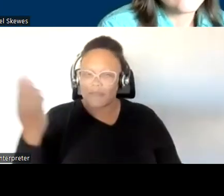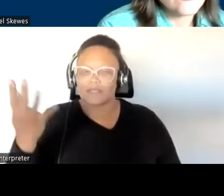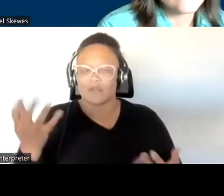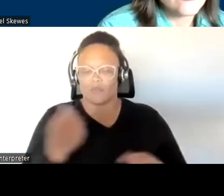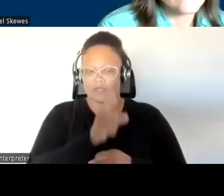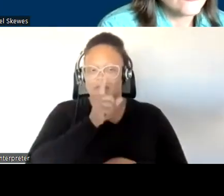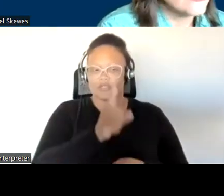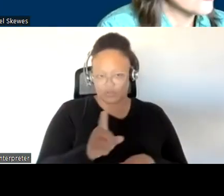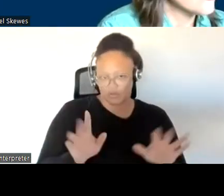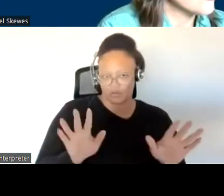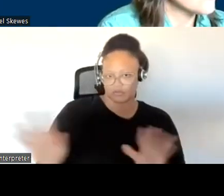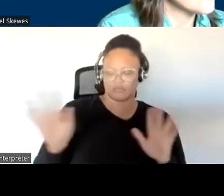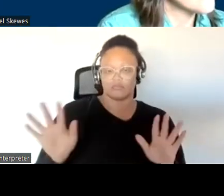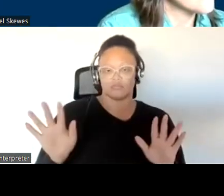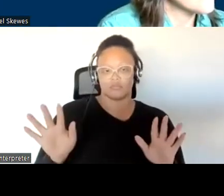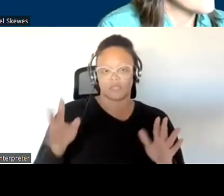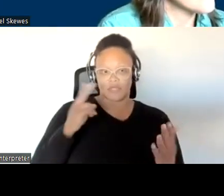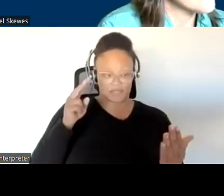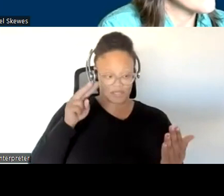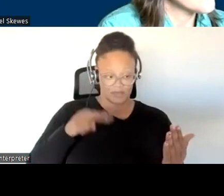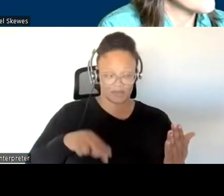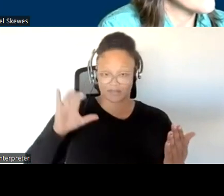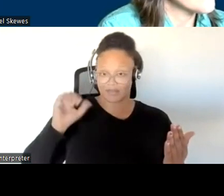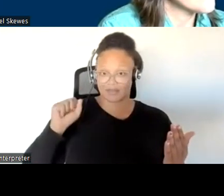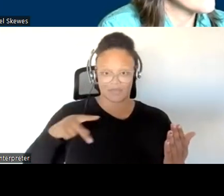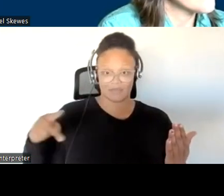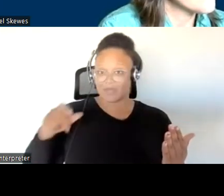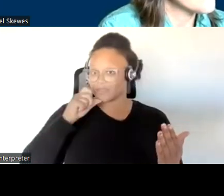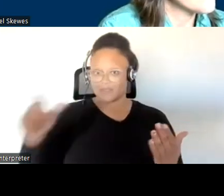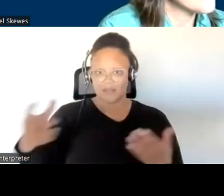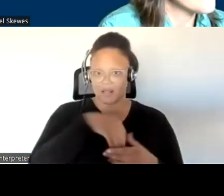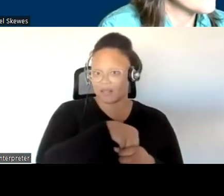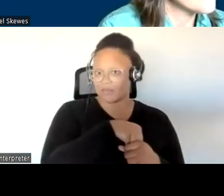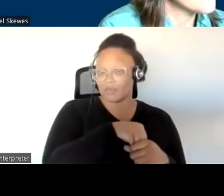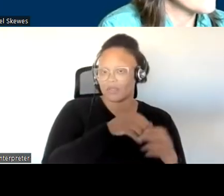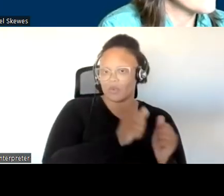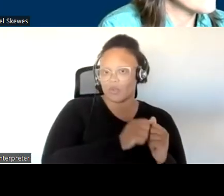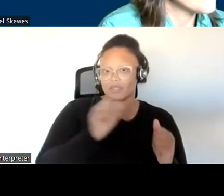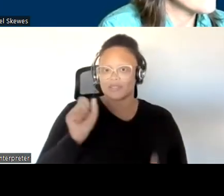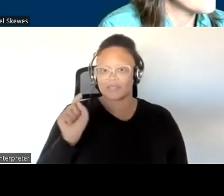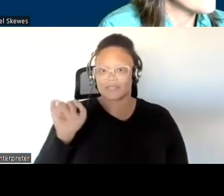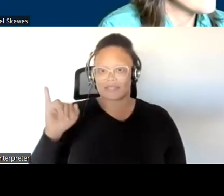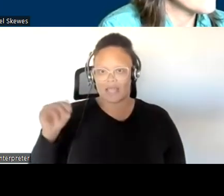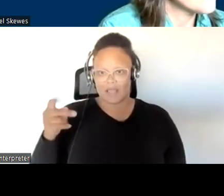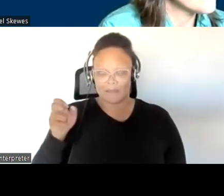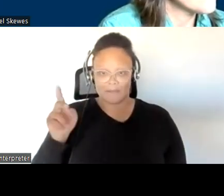sure, because as I'm seeing here that CSPP wasn't included with the stipend, I just wanted to make sure we didn't